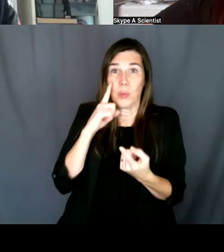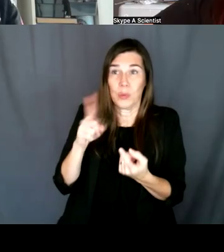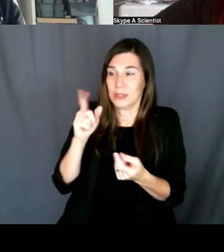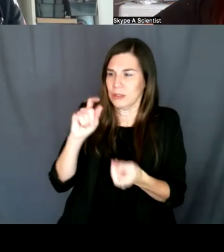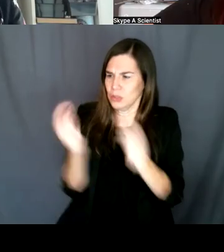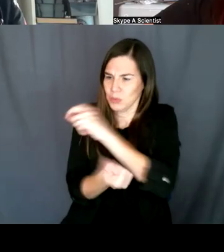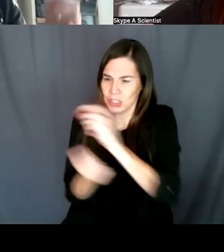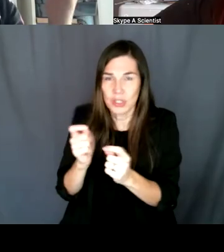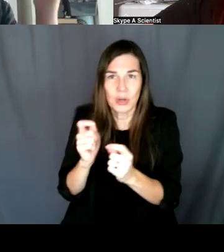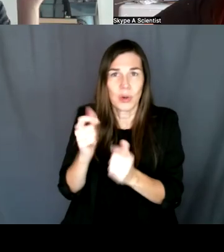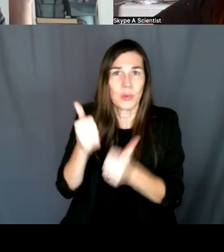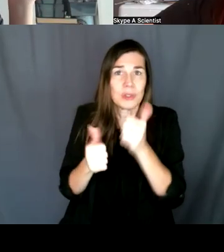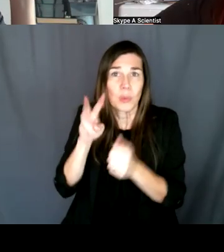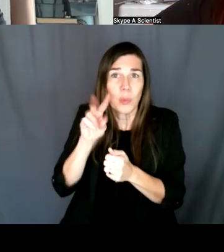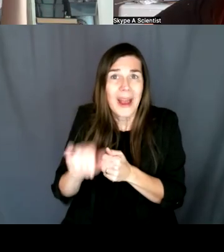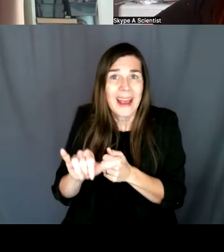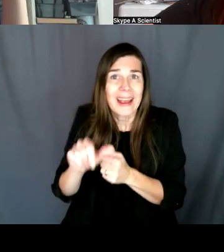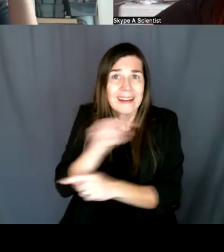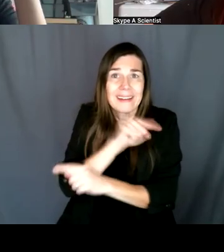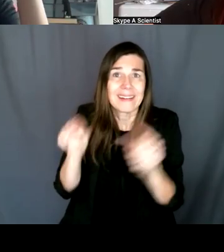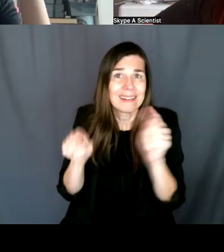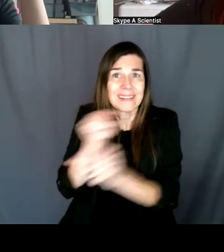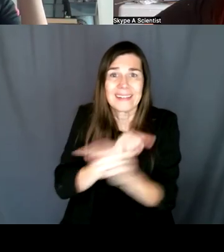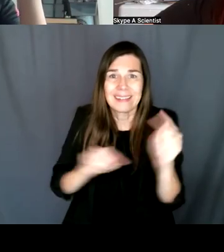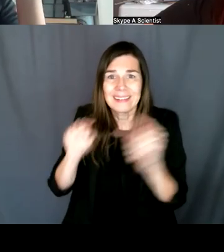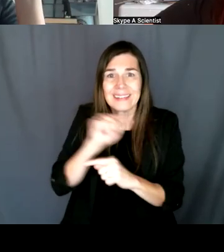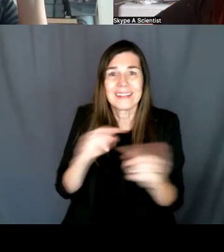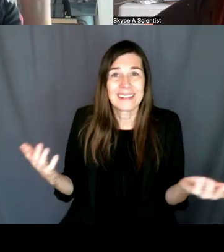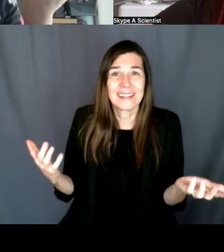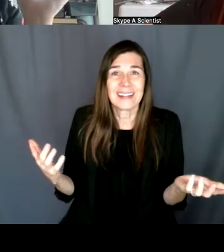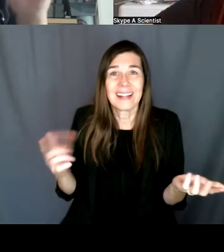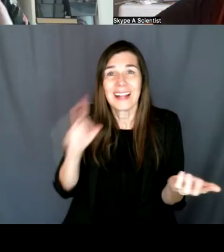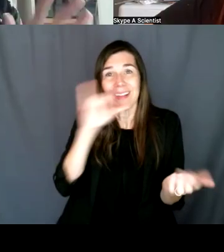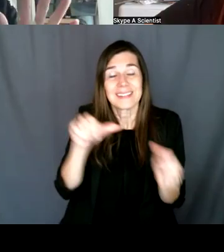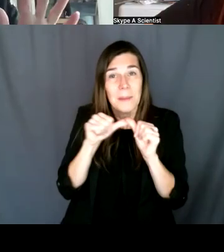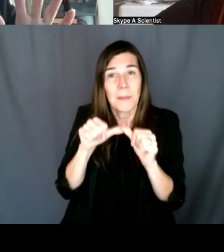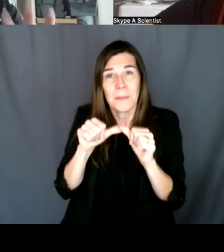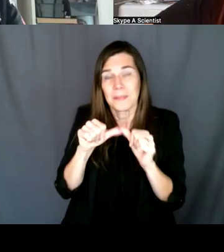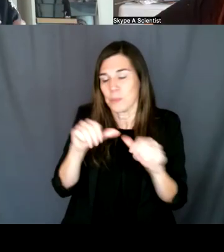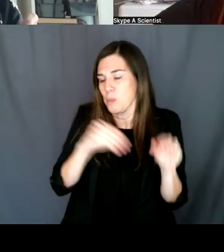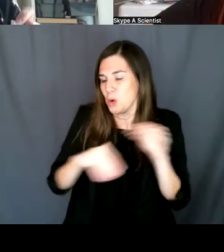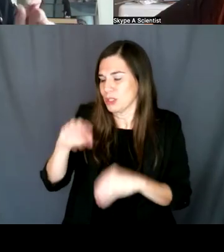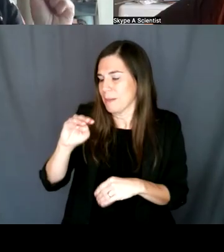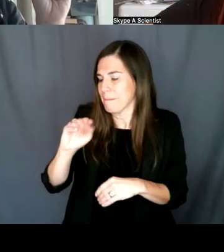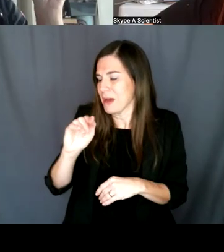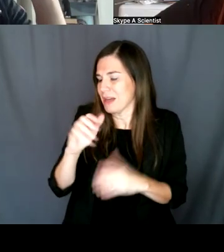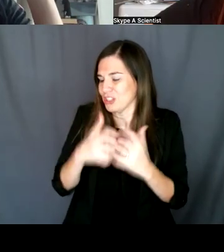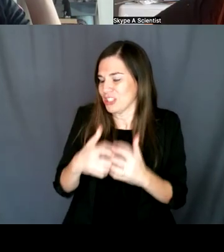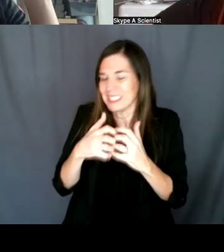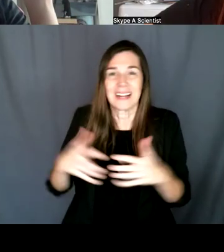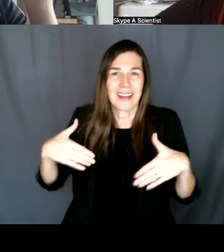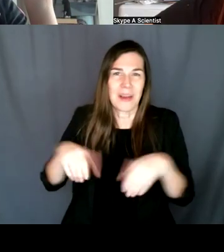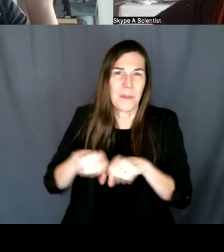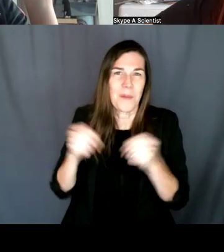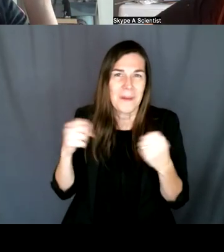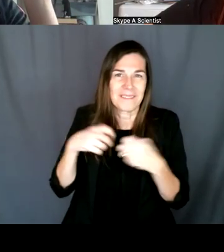next. And this, it looks like a perpetual motion machine, but it's not. I haven't broken physics. There's a little magnet